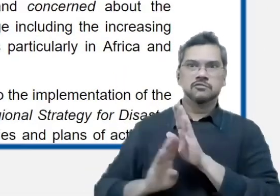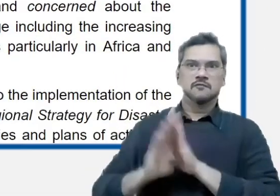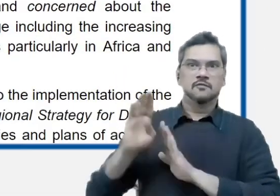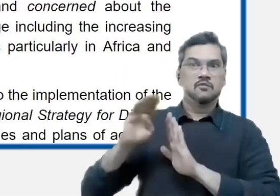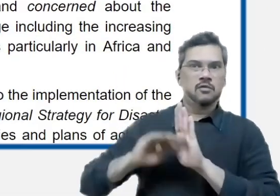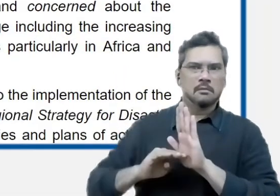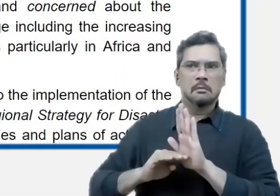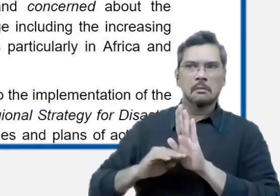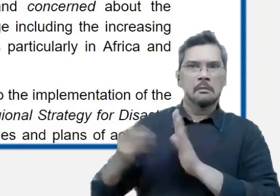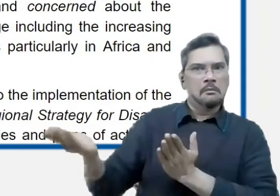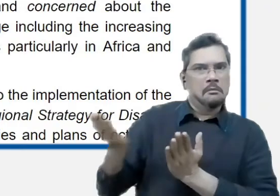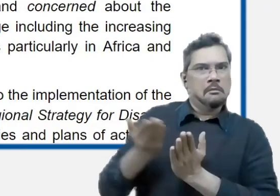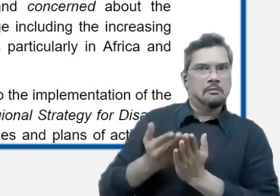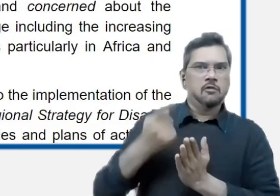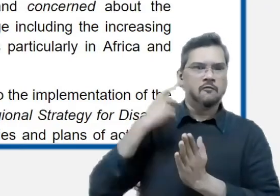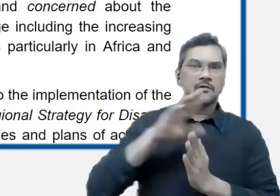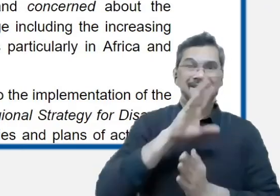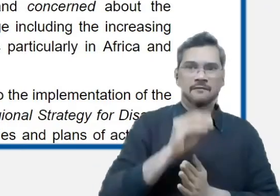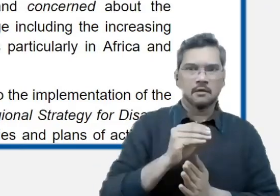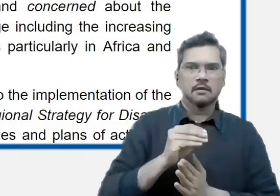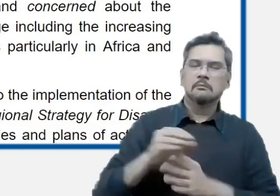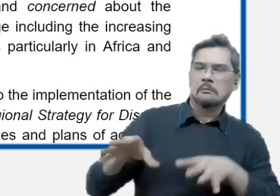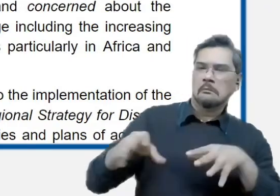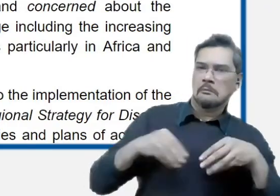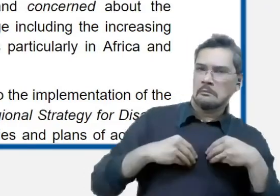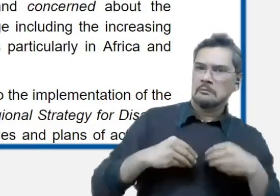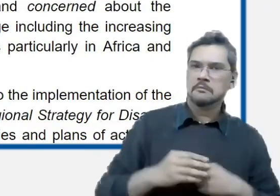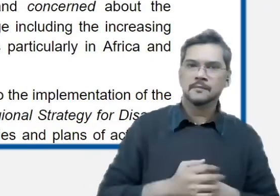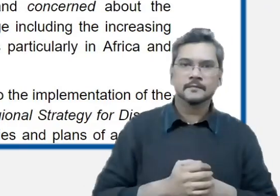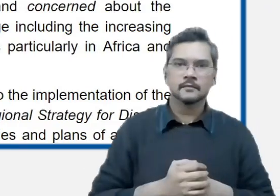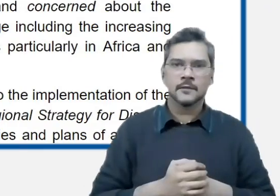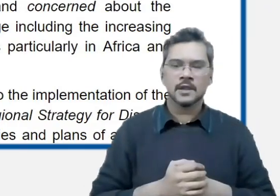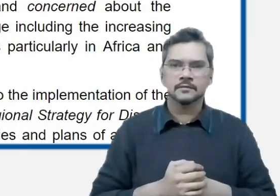Aware of the UN General Assembly Resolution 75/216,